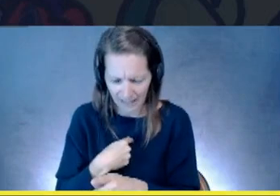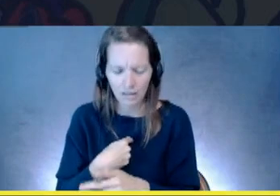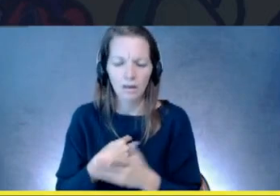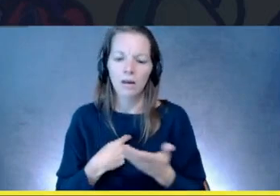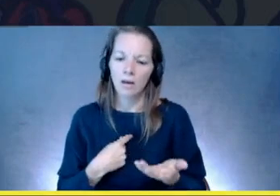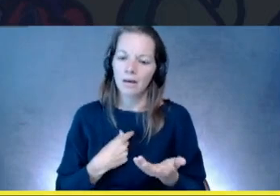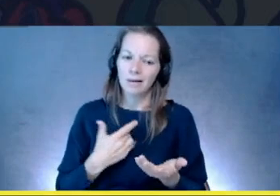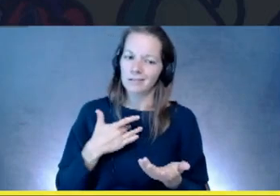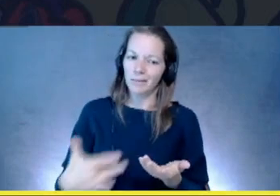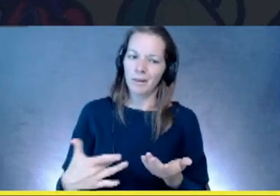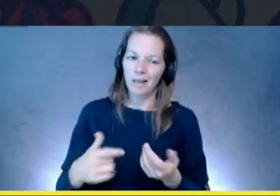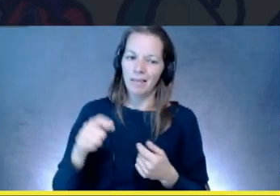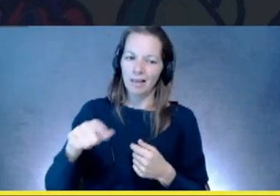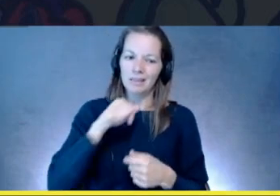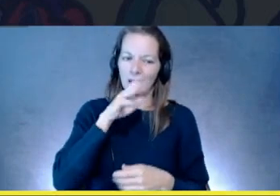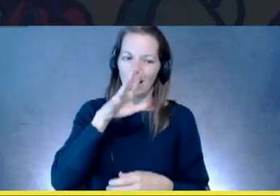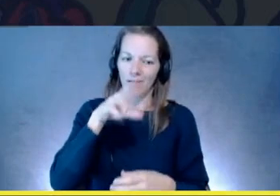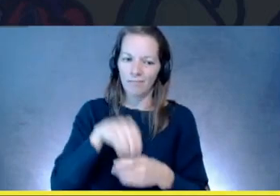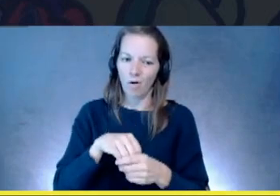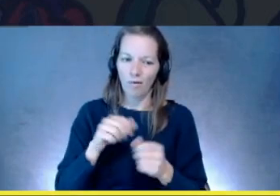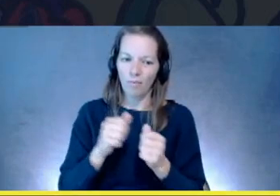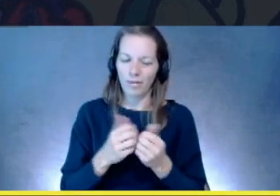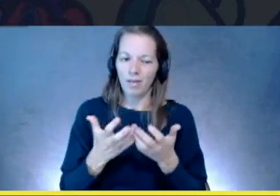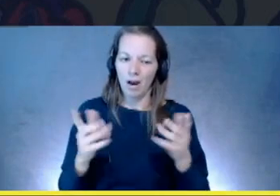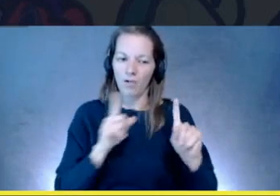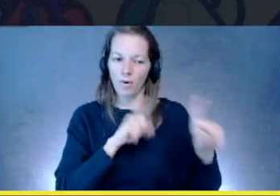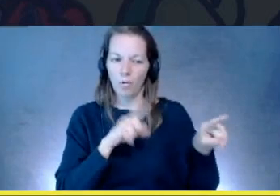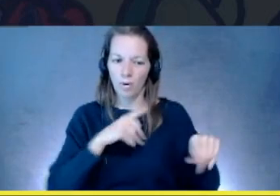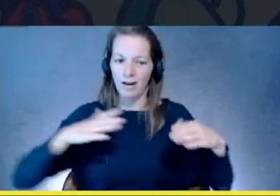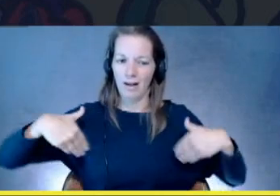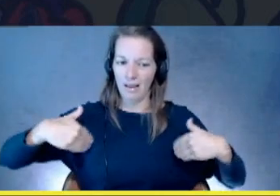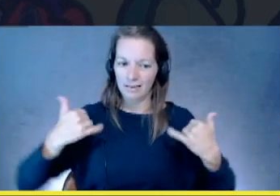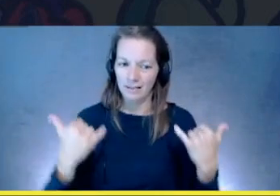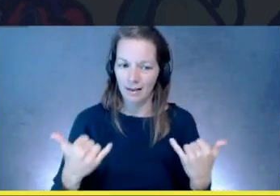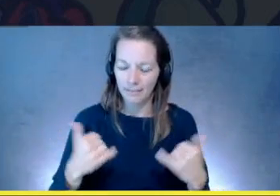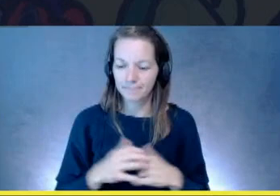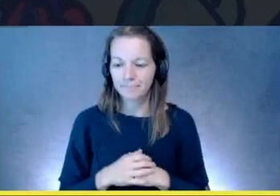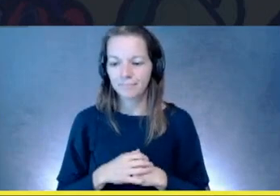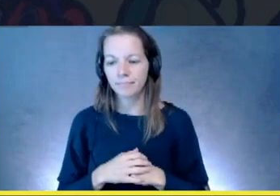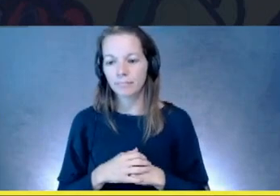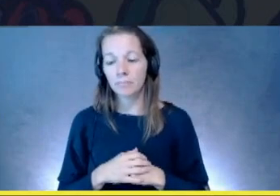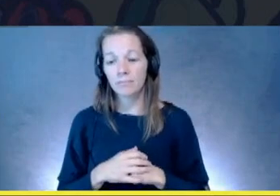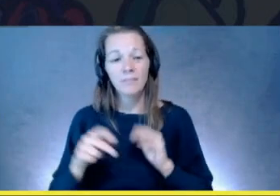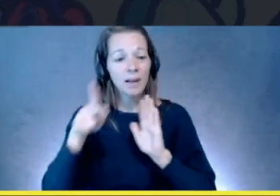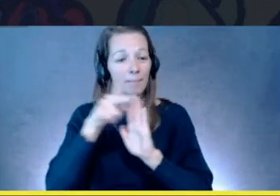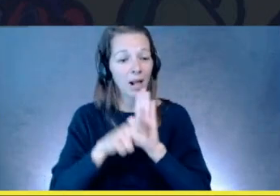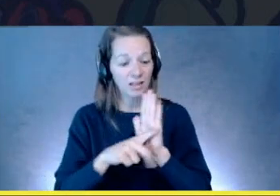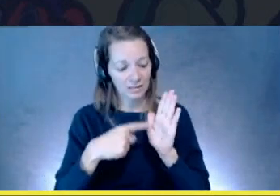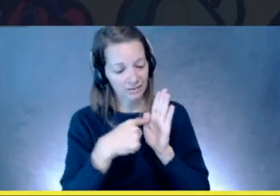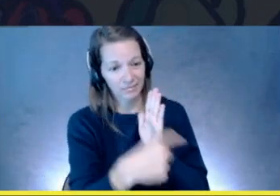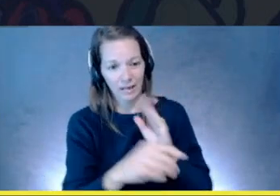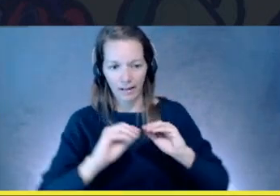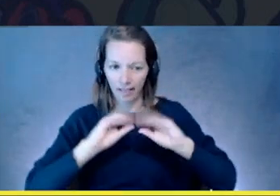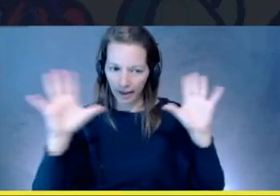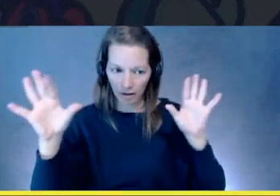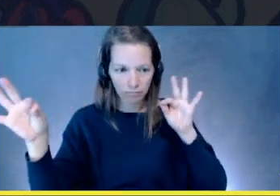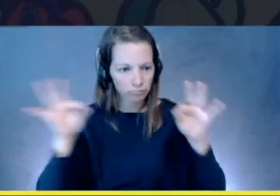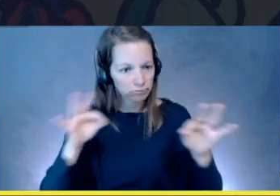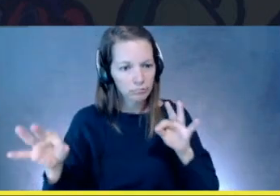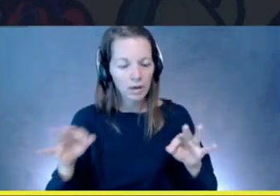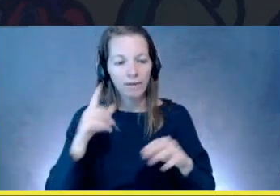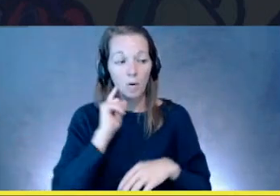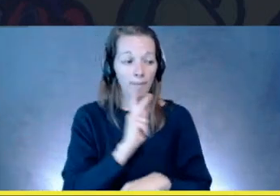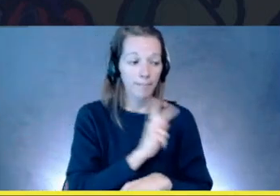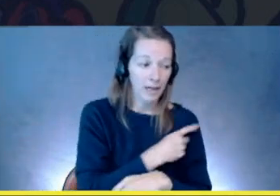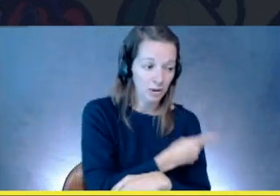mistreatment items today. Policies must provide clear expectations for employees and for patients